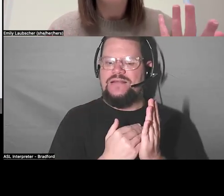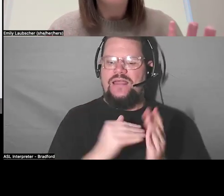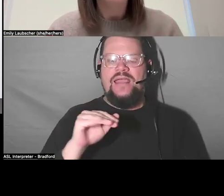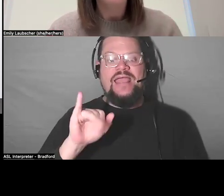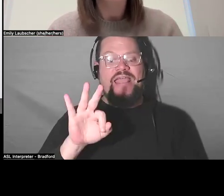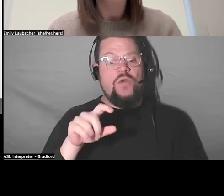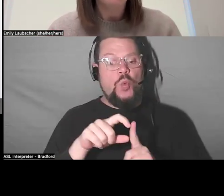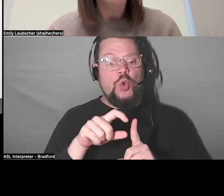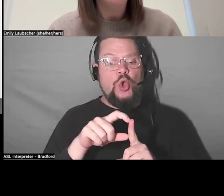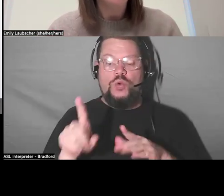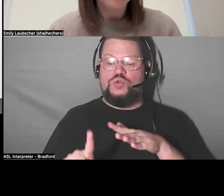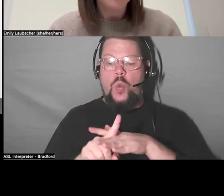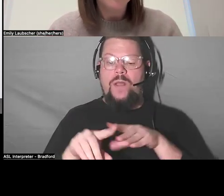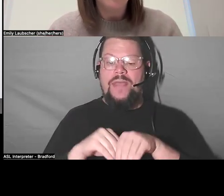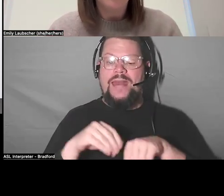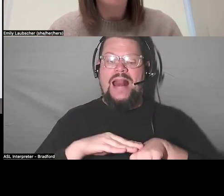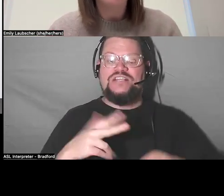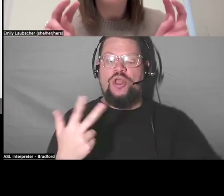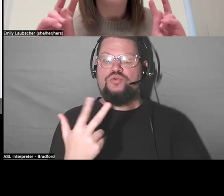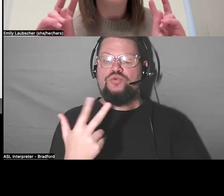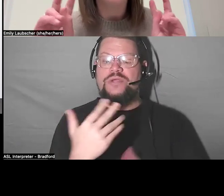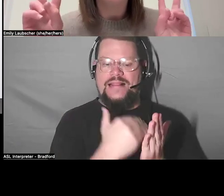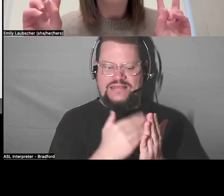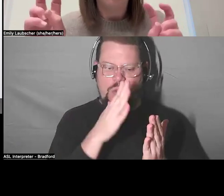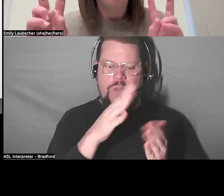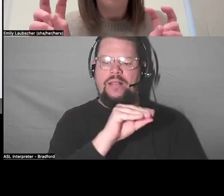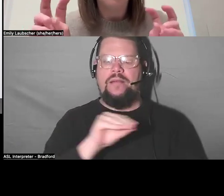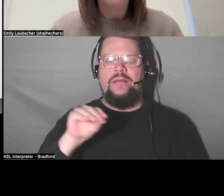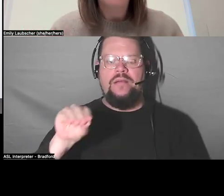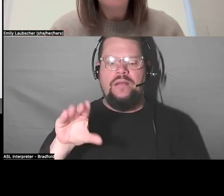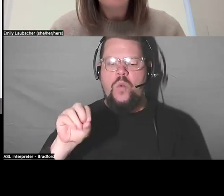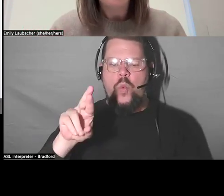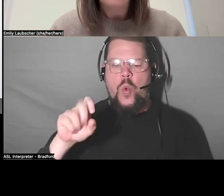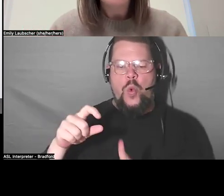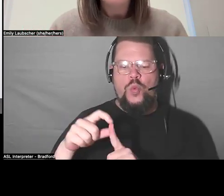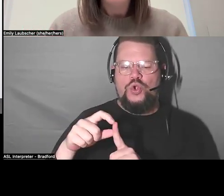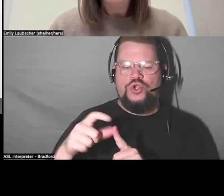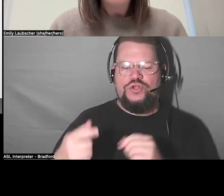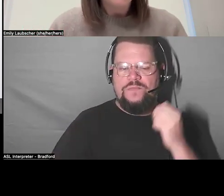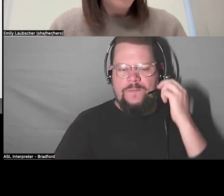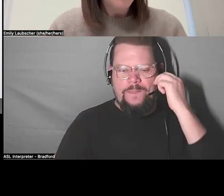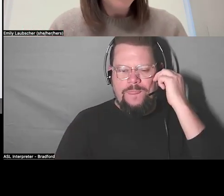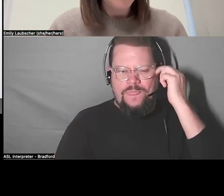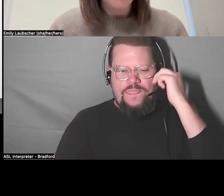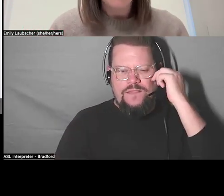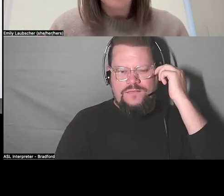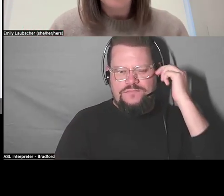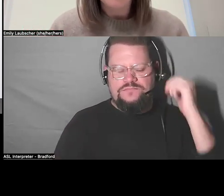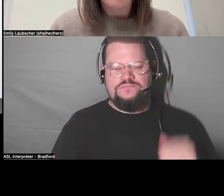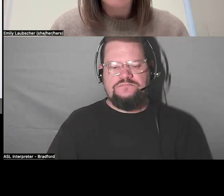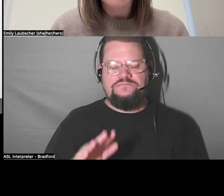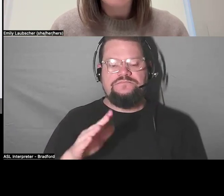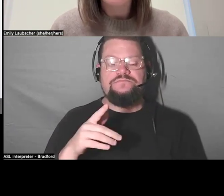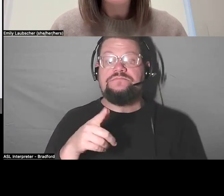appeared on at least 3 of those lists, it got to be considered a core word. So it's a little bit interesting to